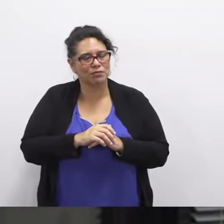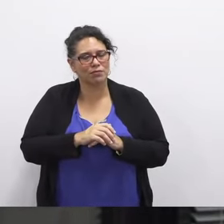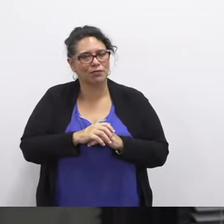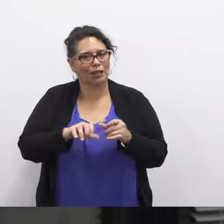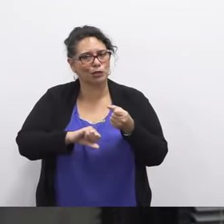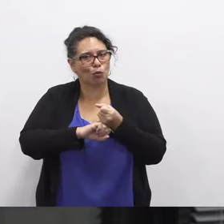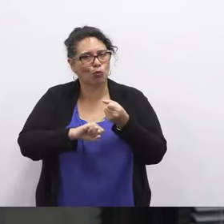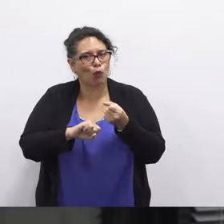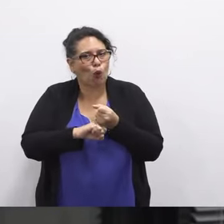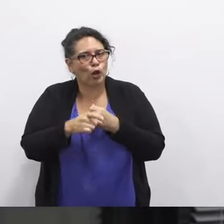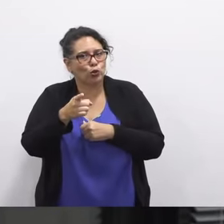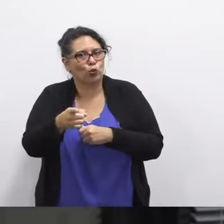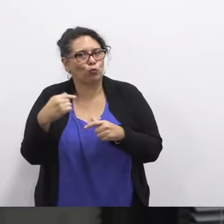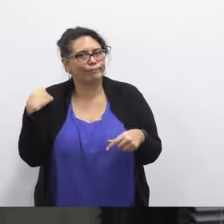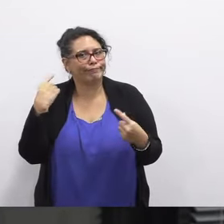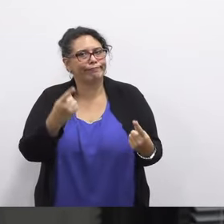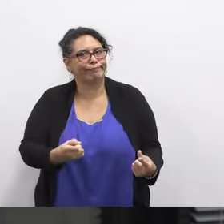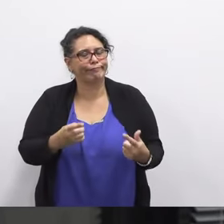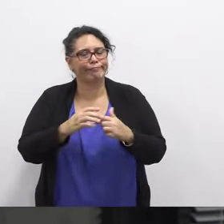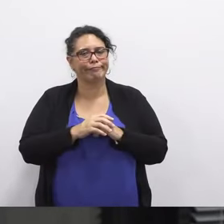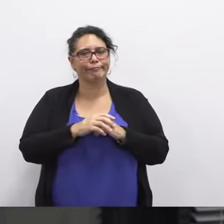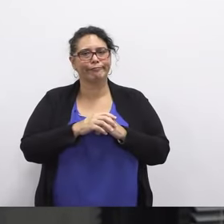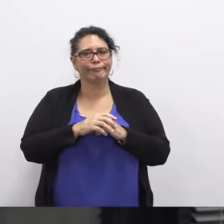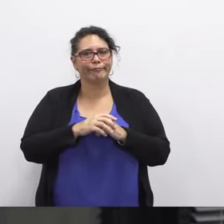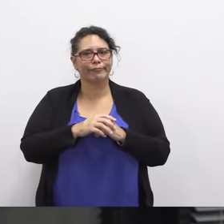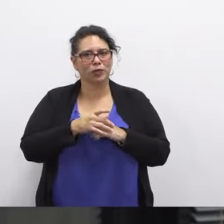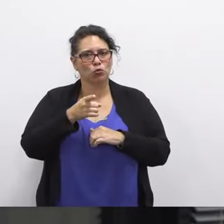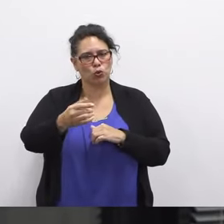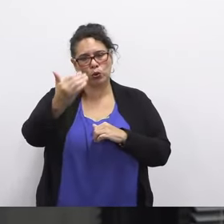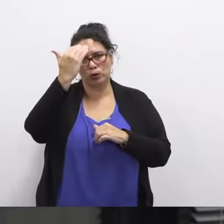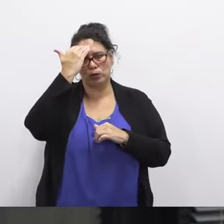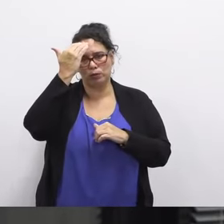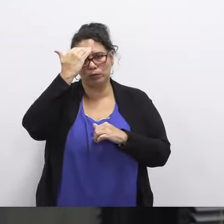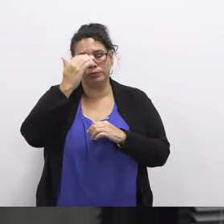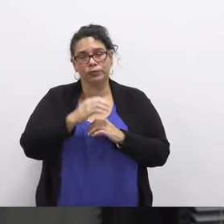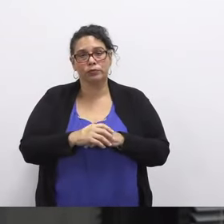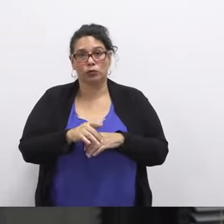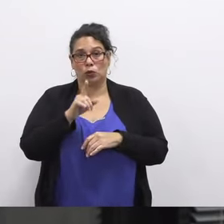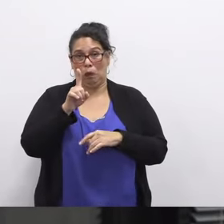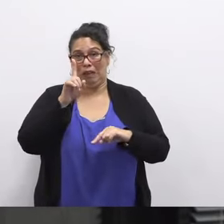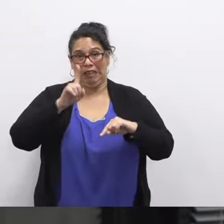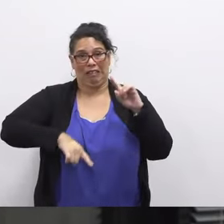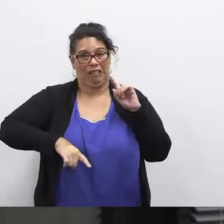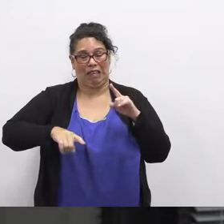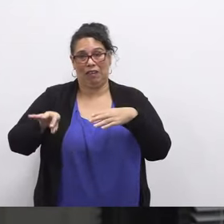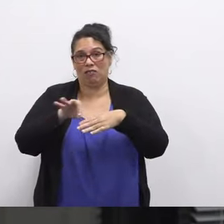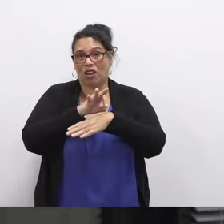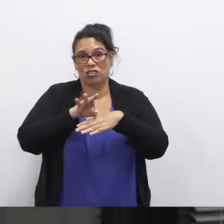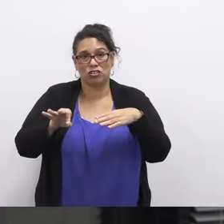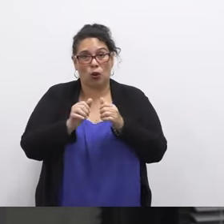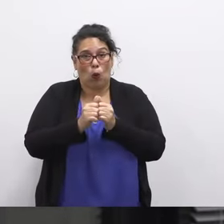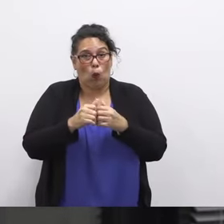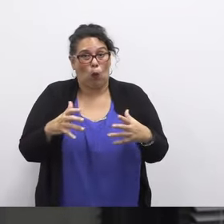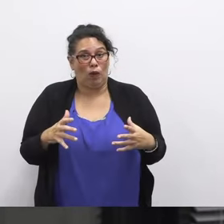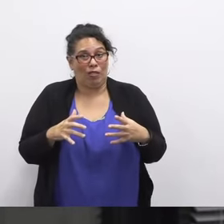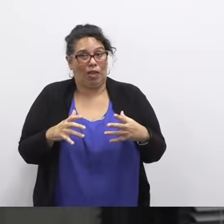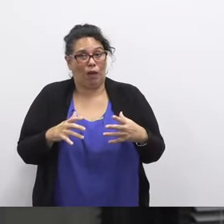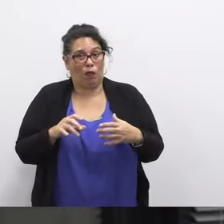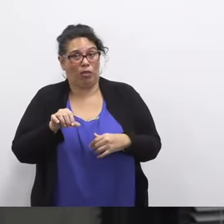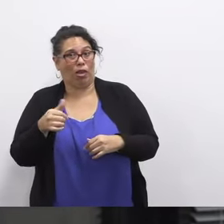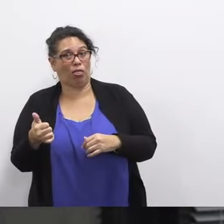supporting you along the way. As you are aware, one cannot function without the others.